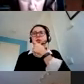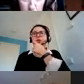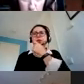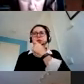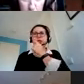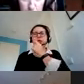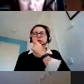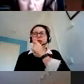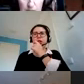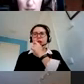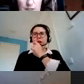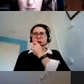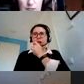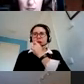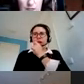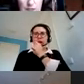to